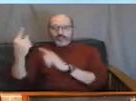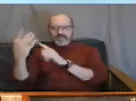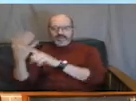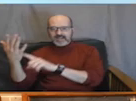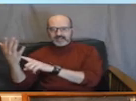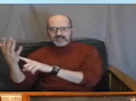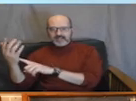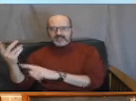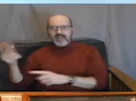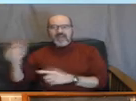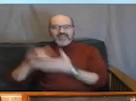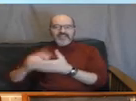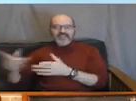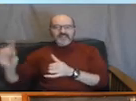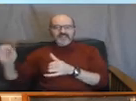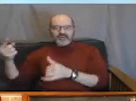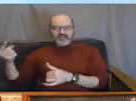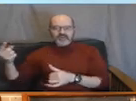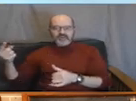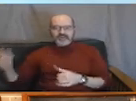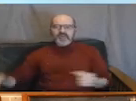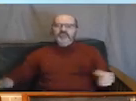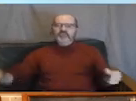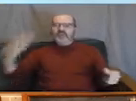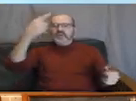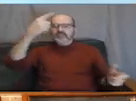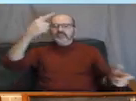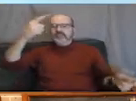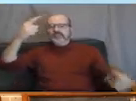goes first. You're going to go toss,